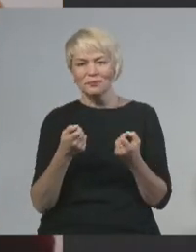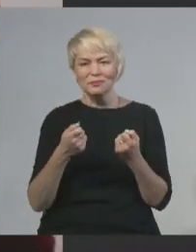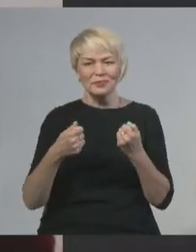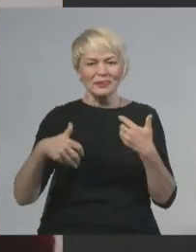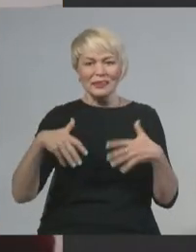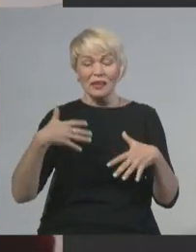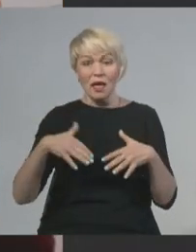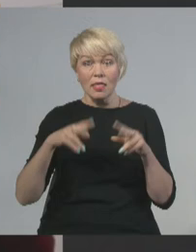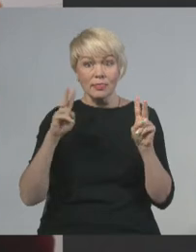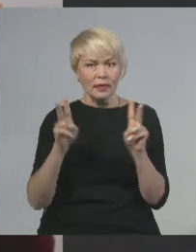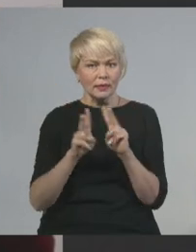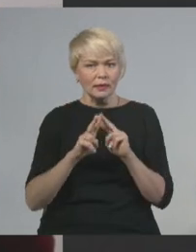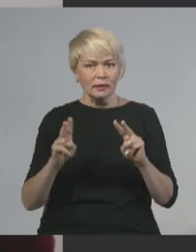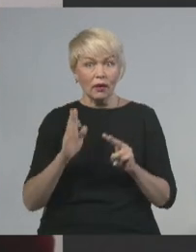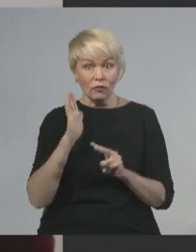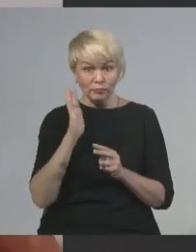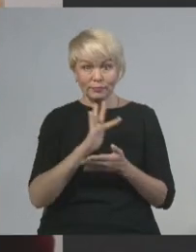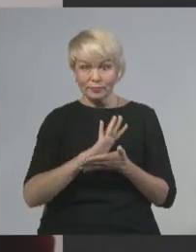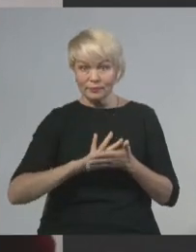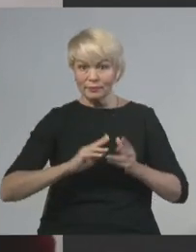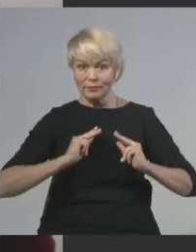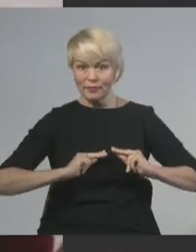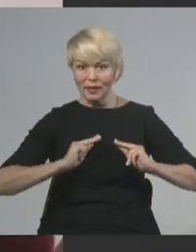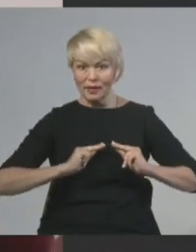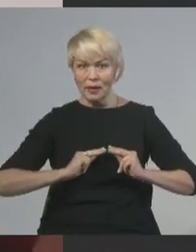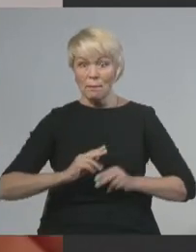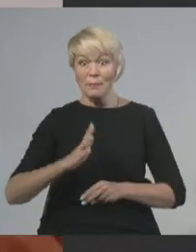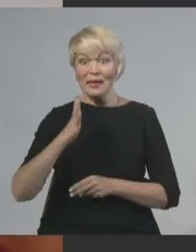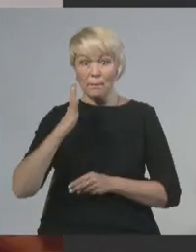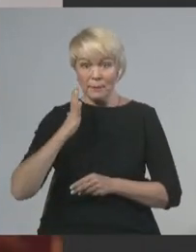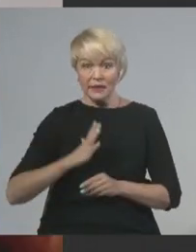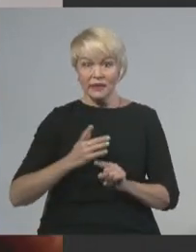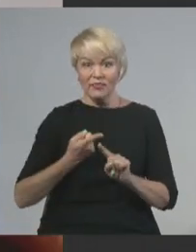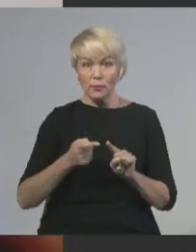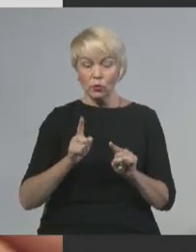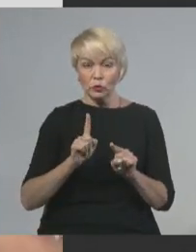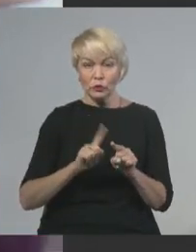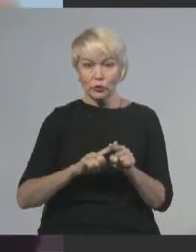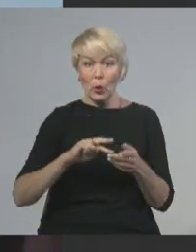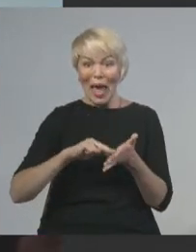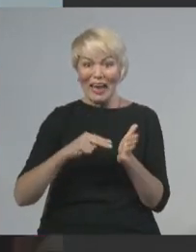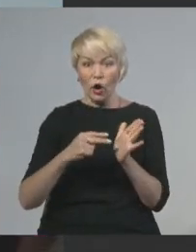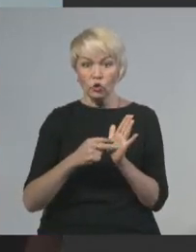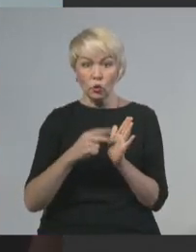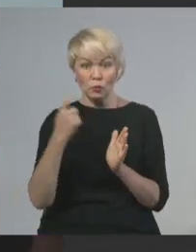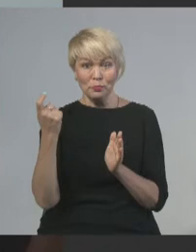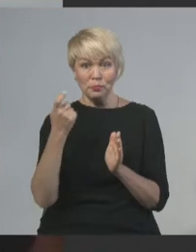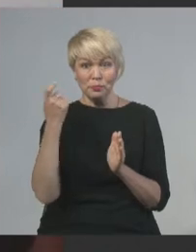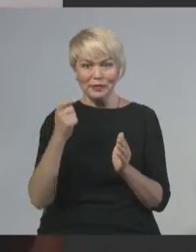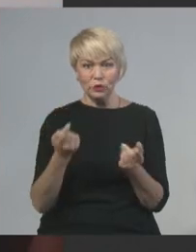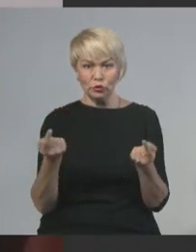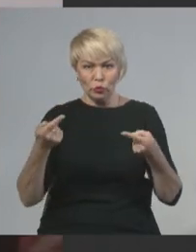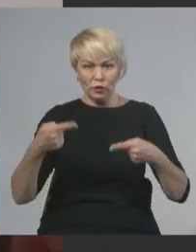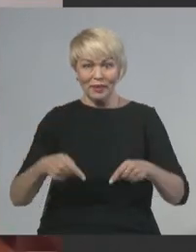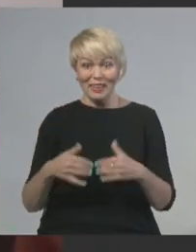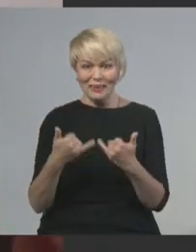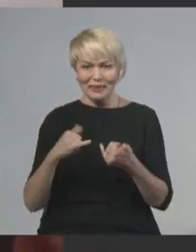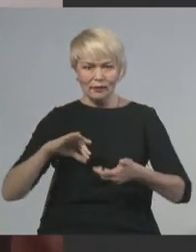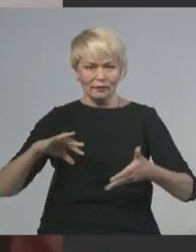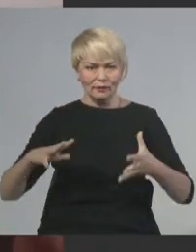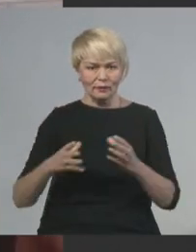economical crisis that is now coming it's just so we we didn't hear that much from